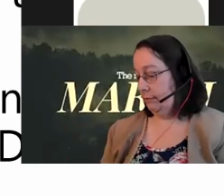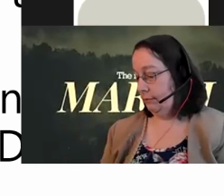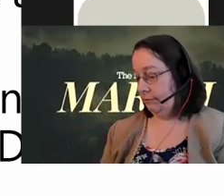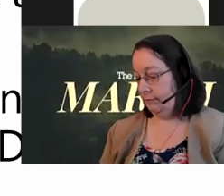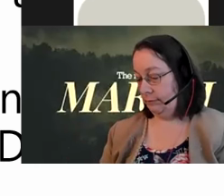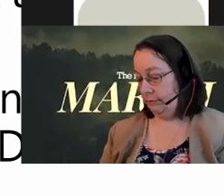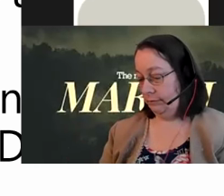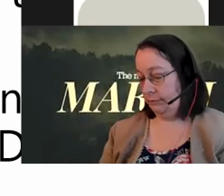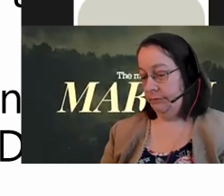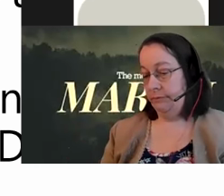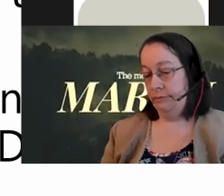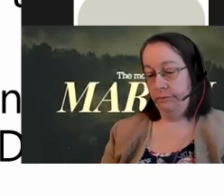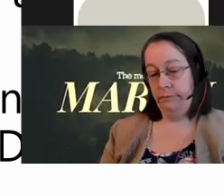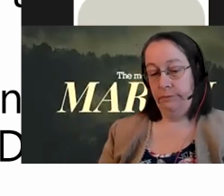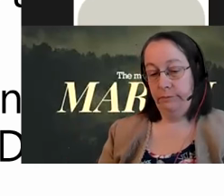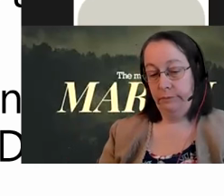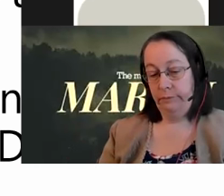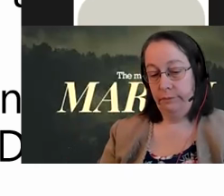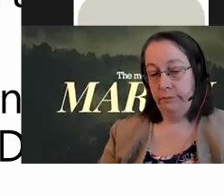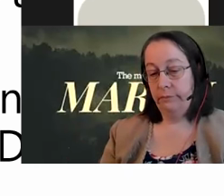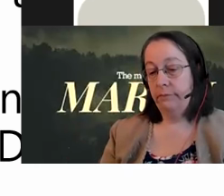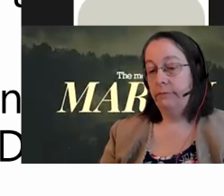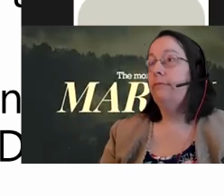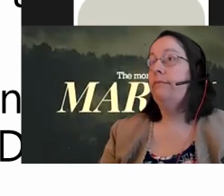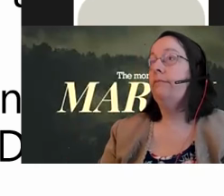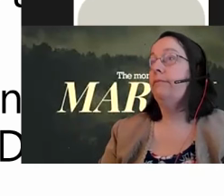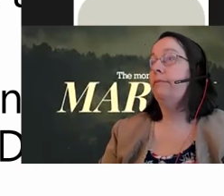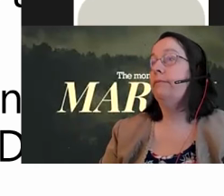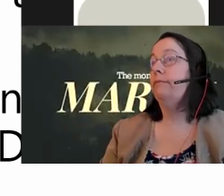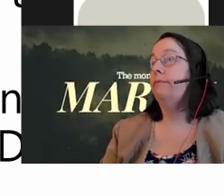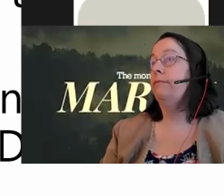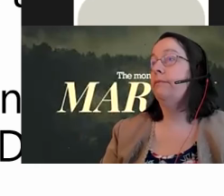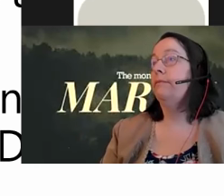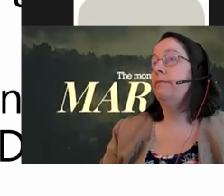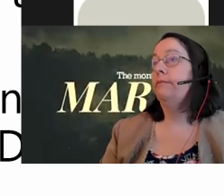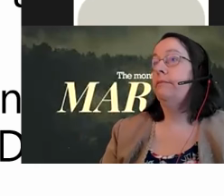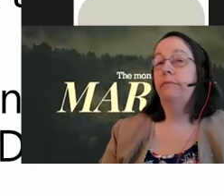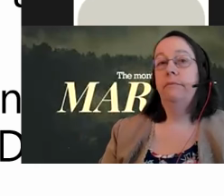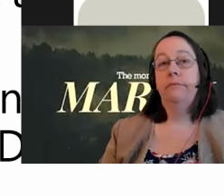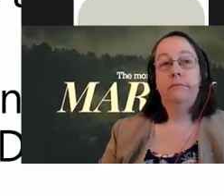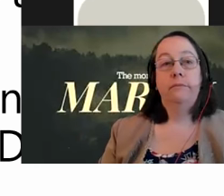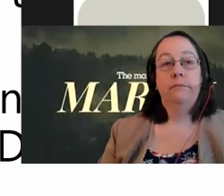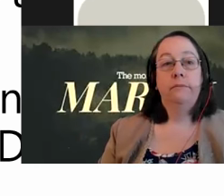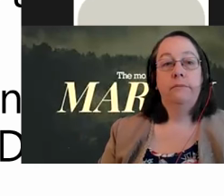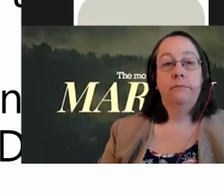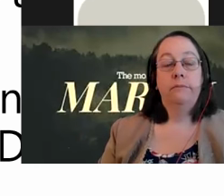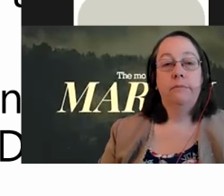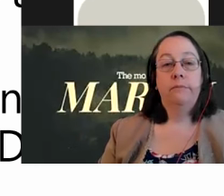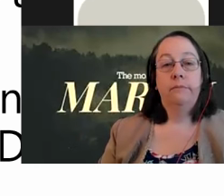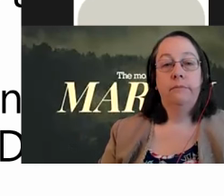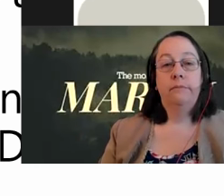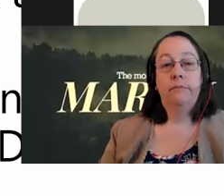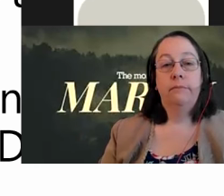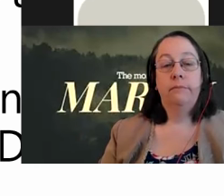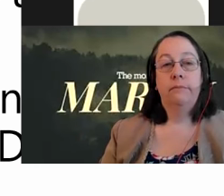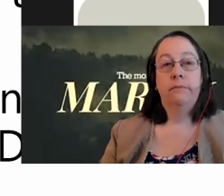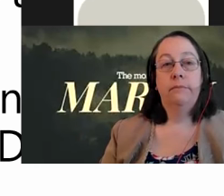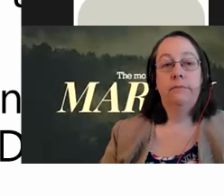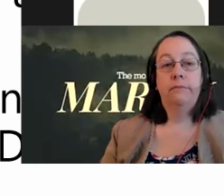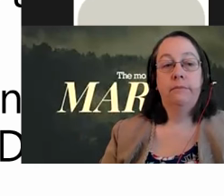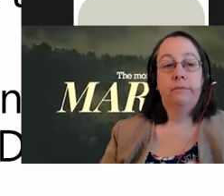and we will get to them at the end. And then the last thing I want to remind you is that workshop tool handout. Feel free